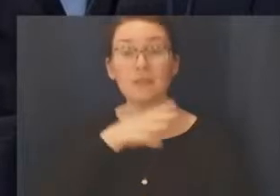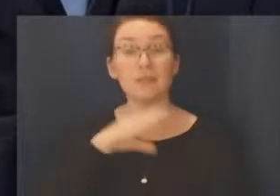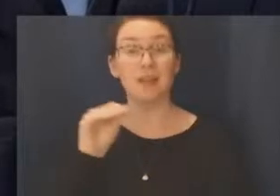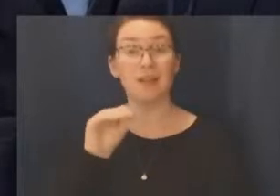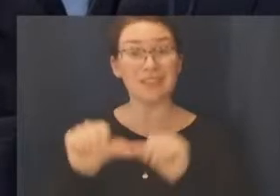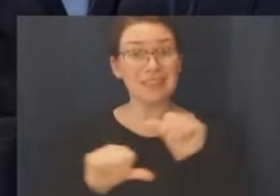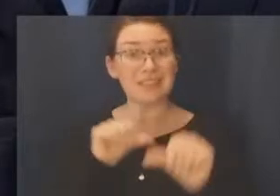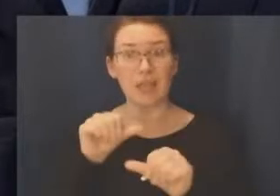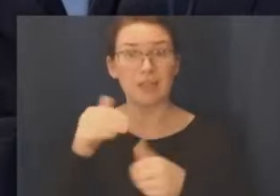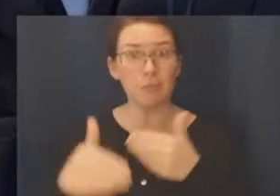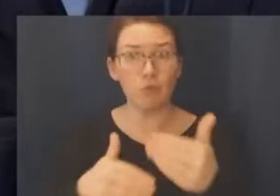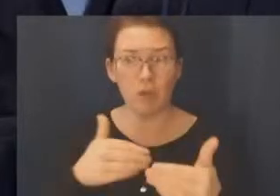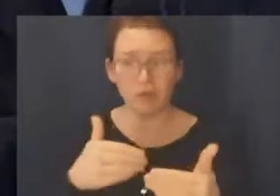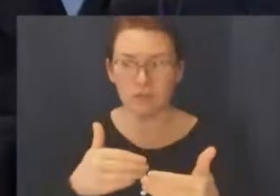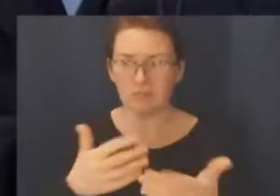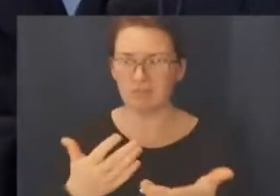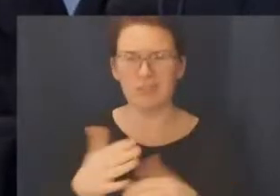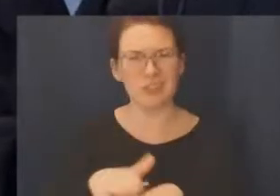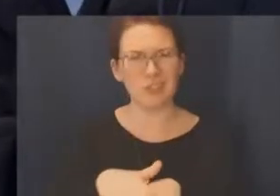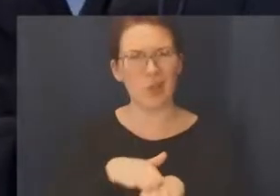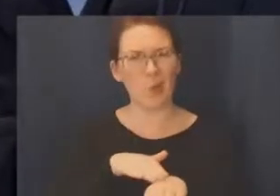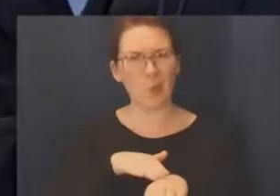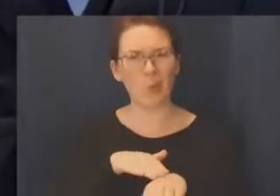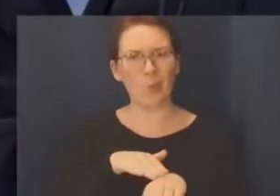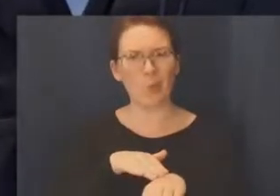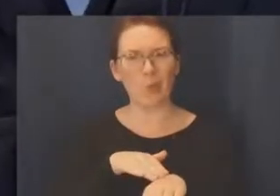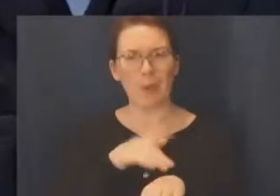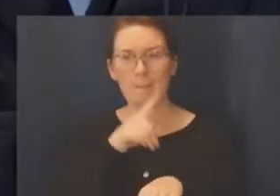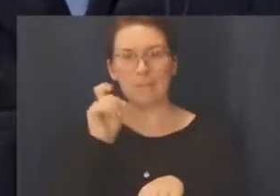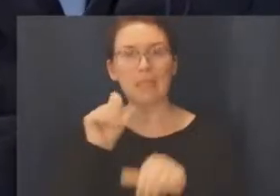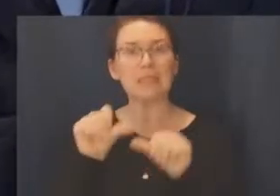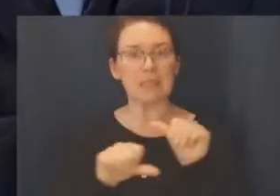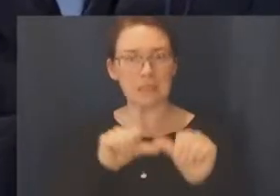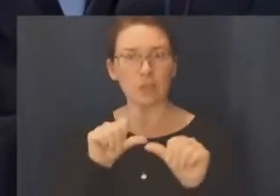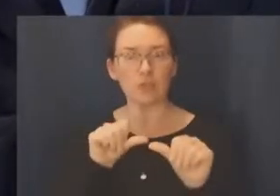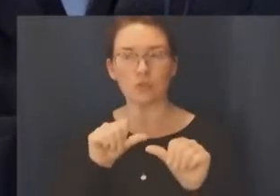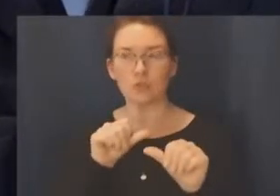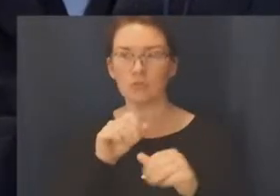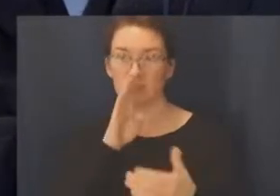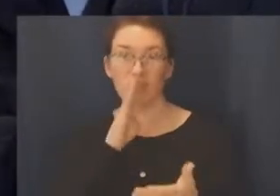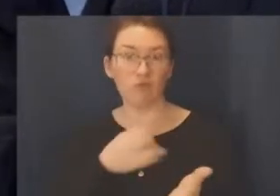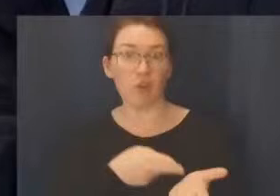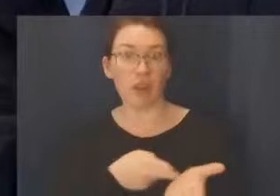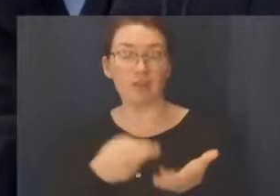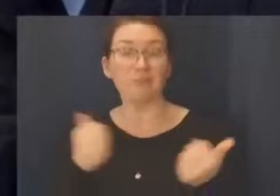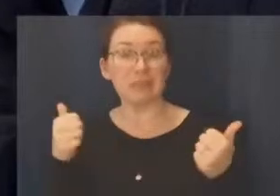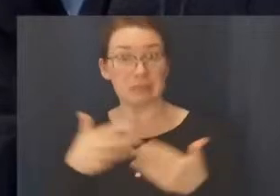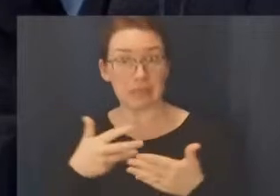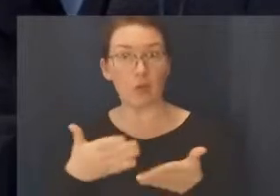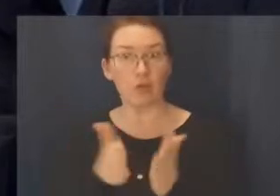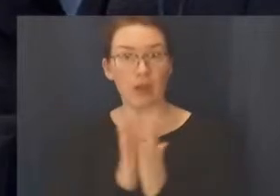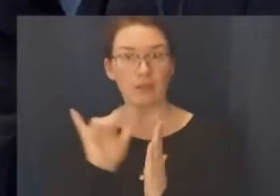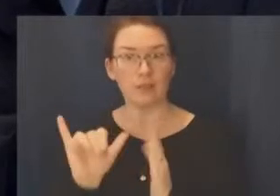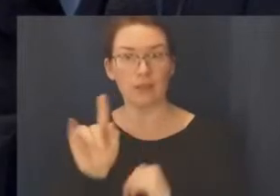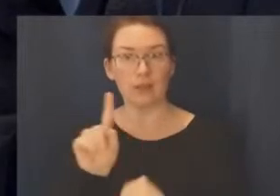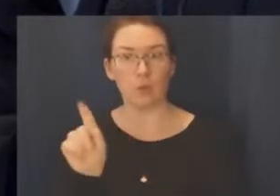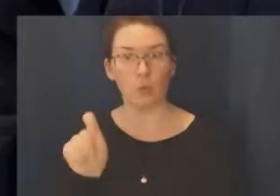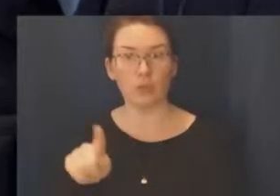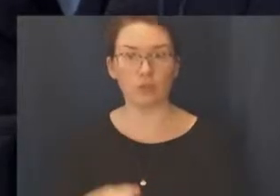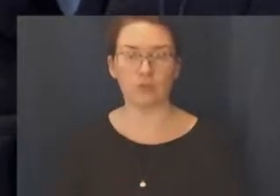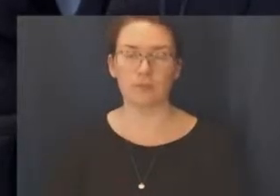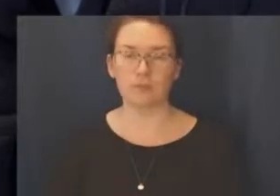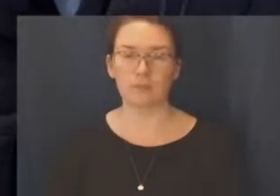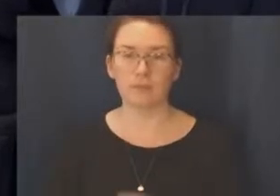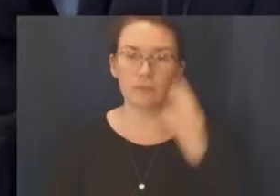has been slow because scientists are frankly scared to ask the question. The goal of my leadership